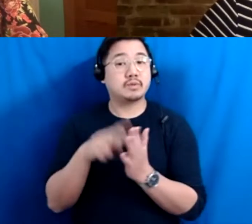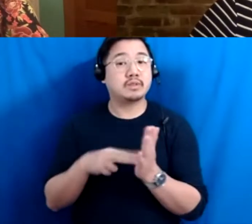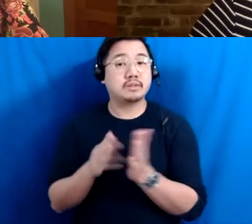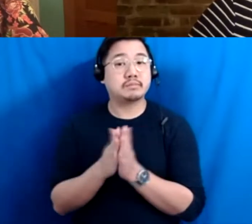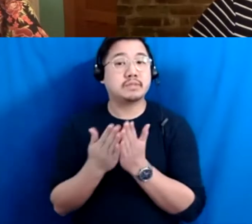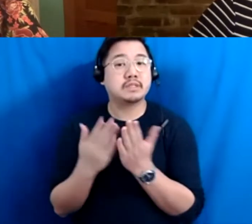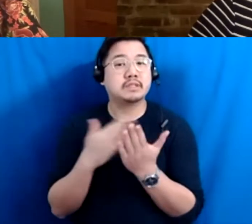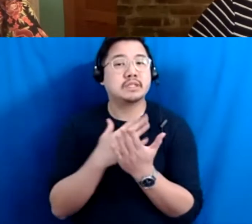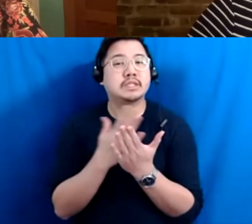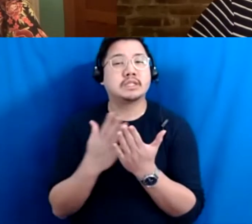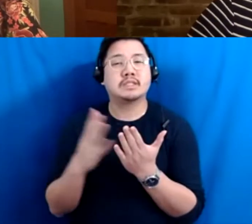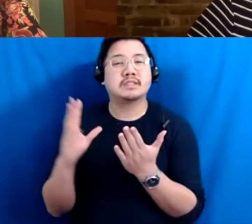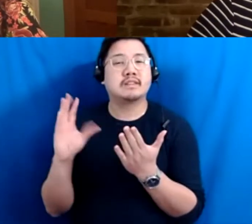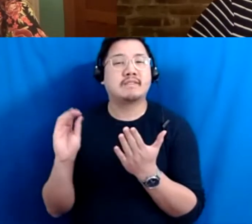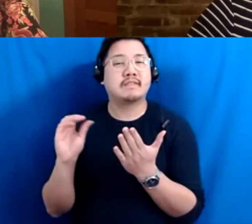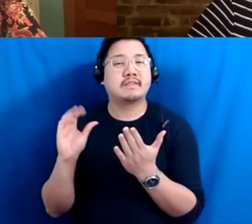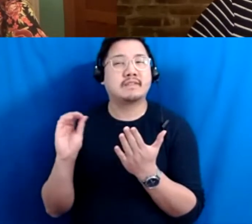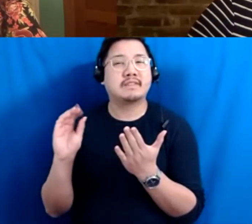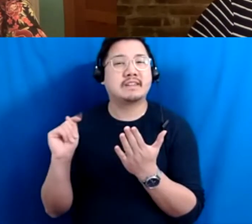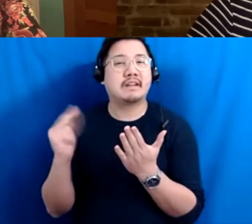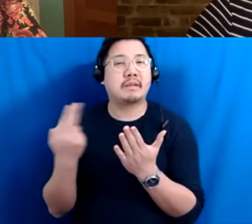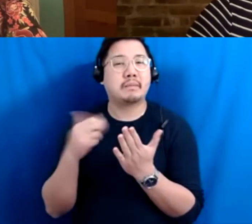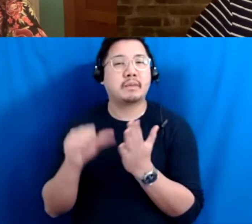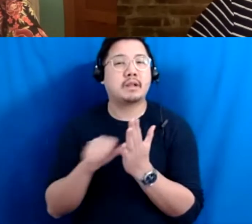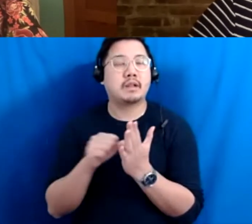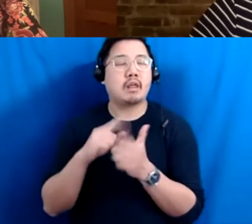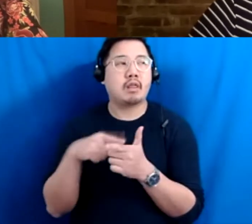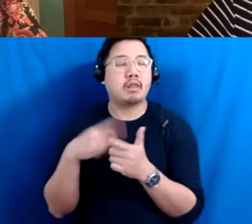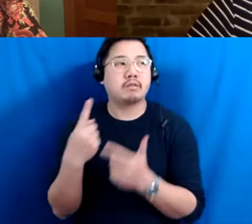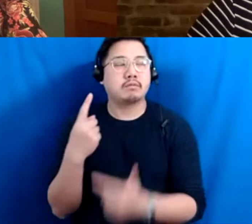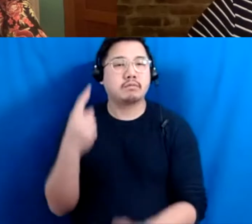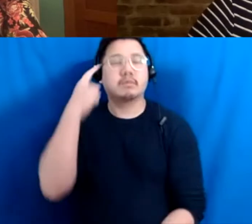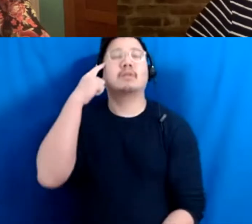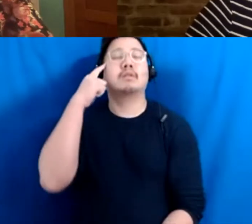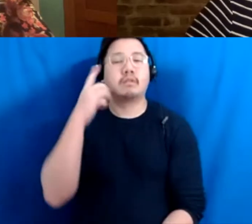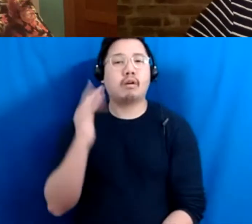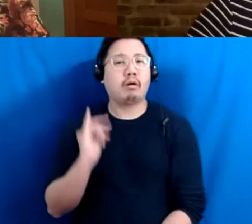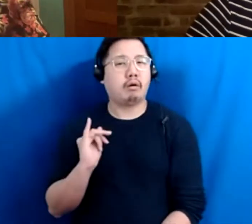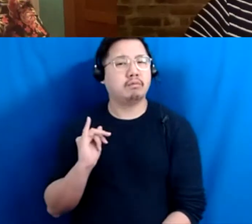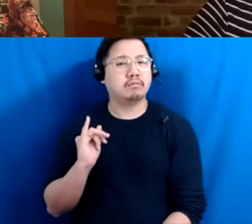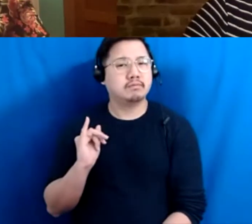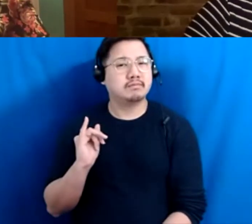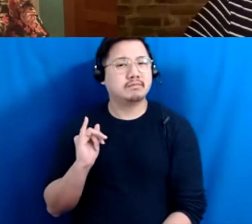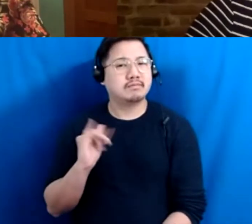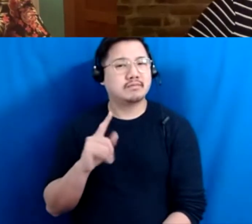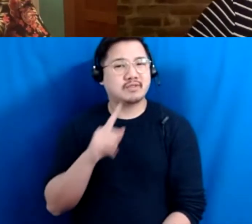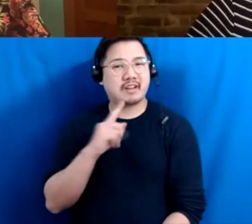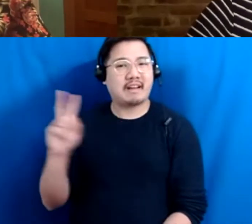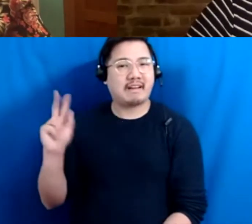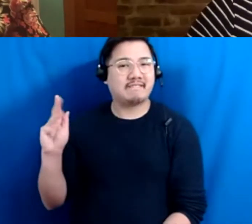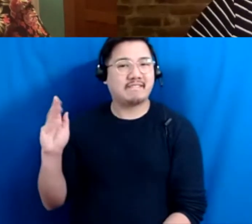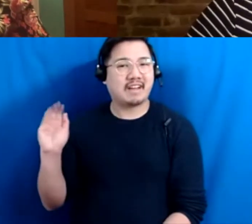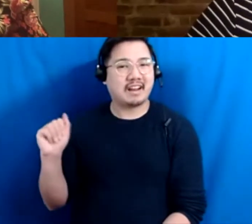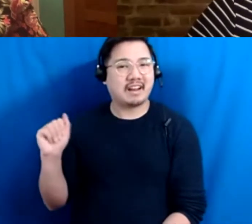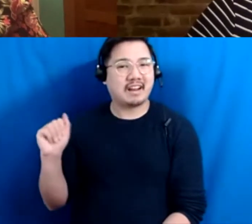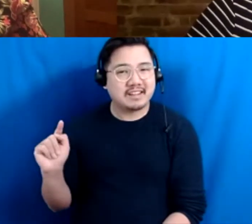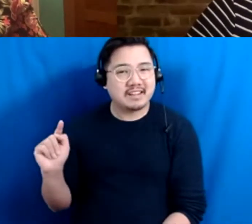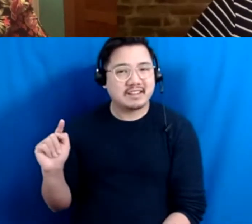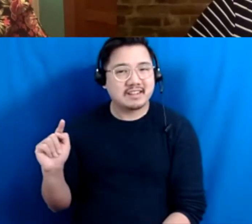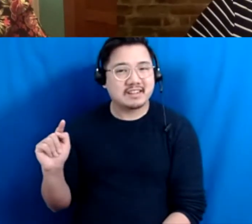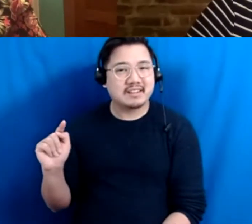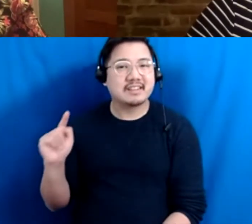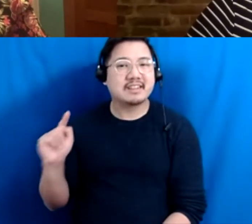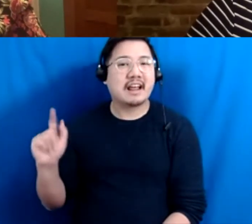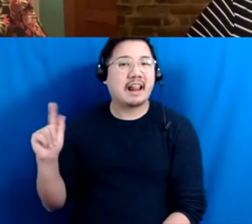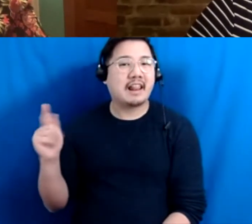the novel, and then I was like, something clicked for me and I was like, oh wait, this is Vanya, this is